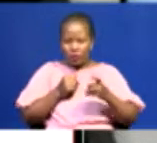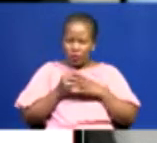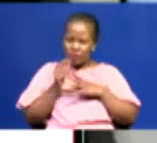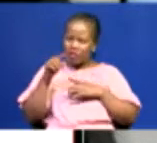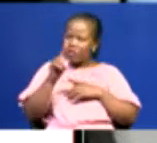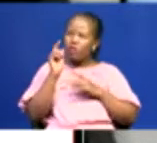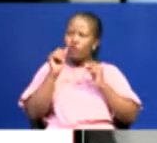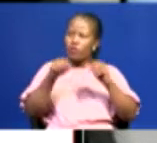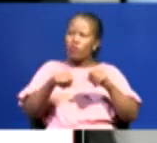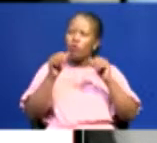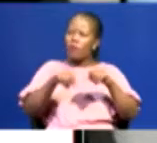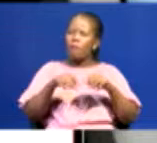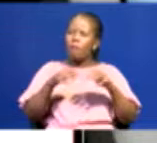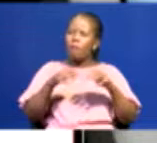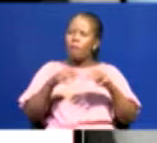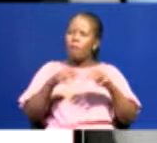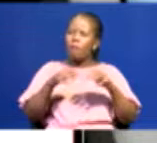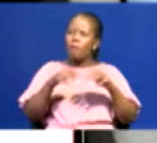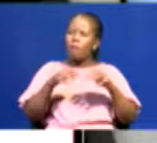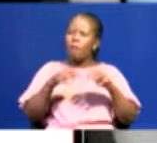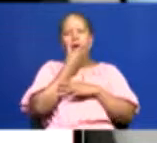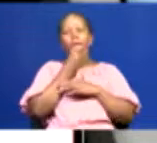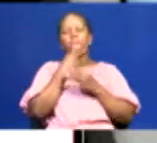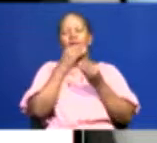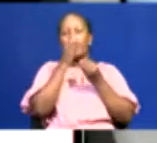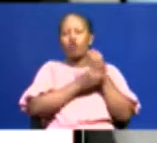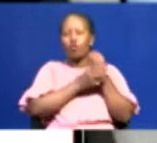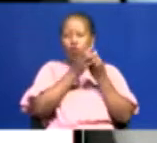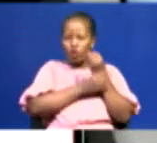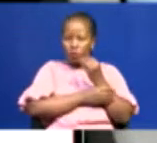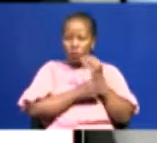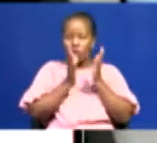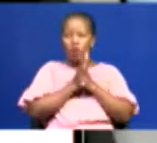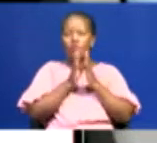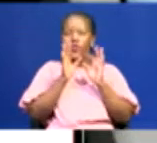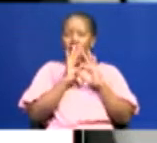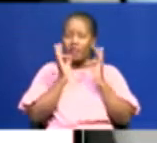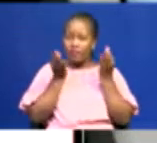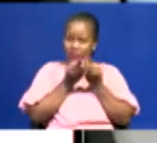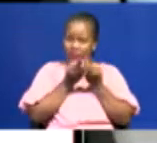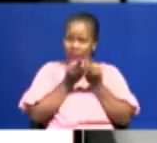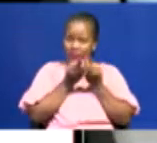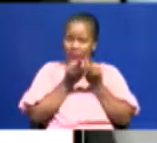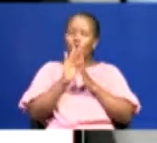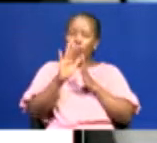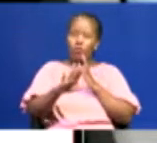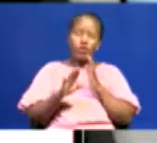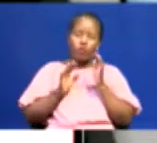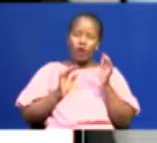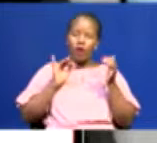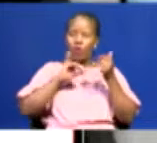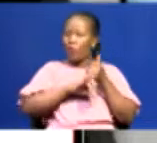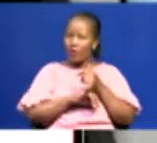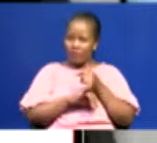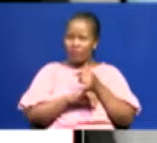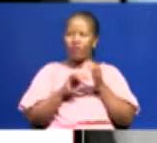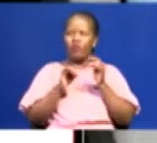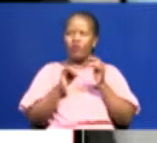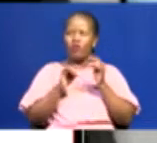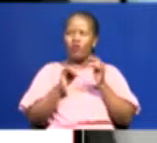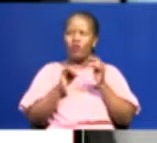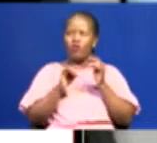use, you know, use of male condoms within the family setup with your lifelong partner? And it was